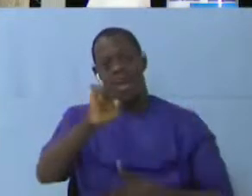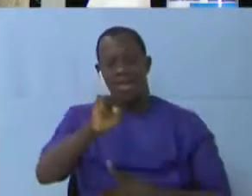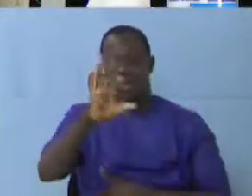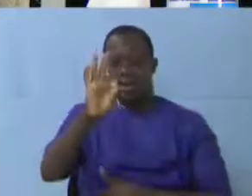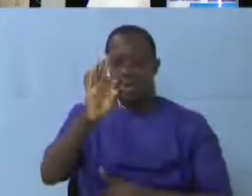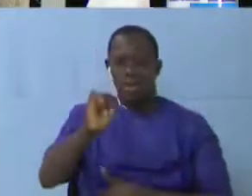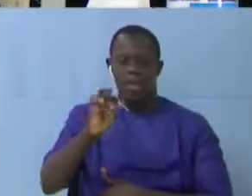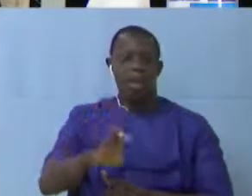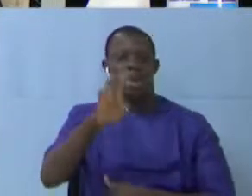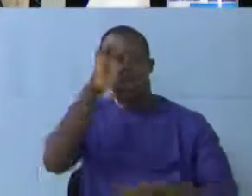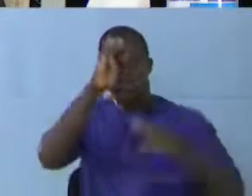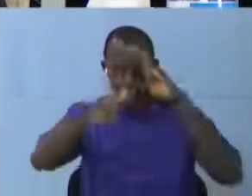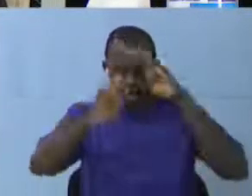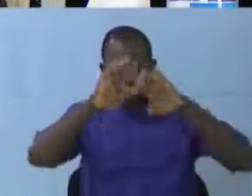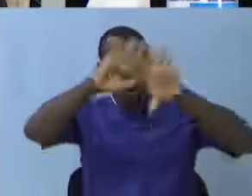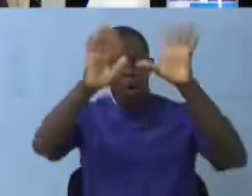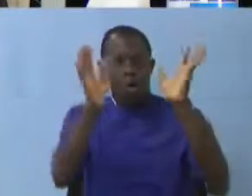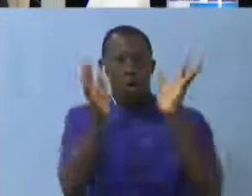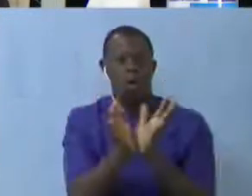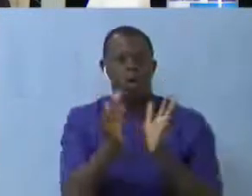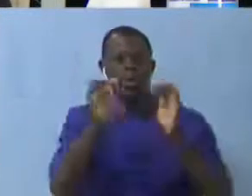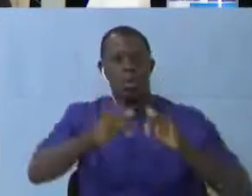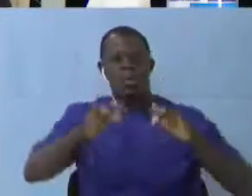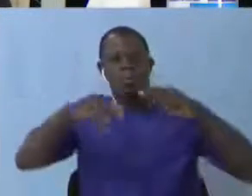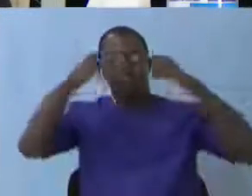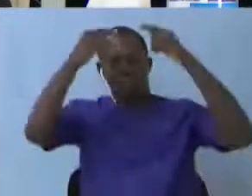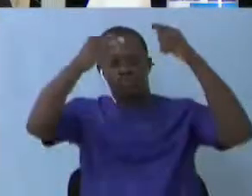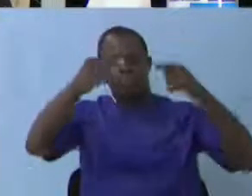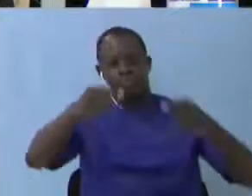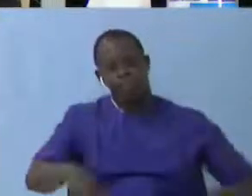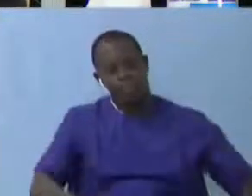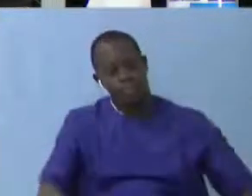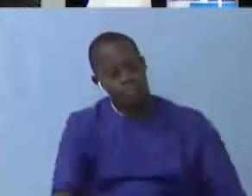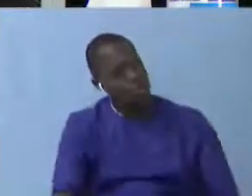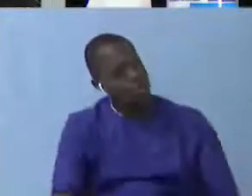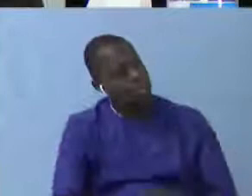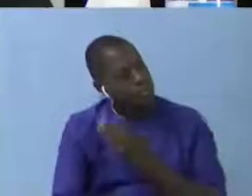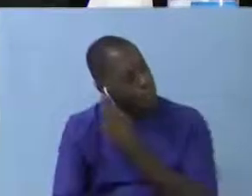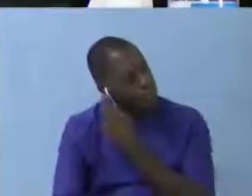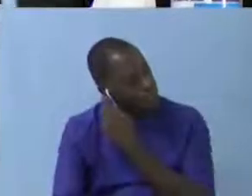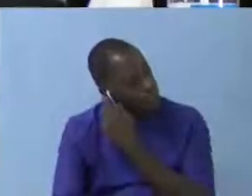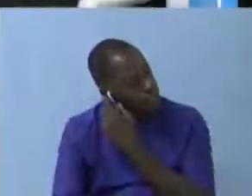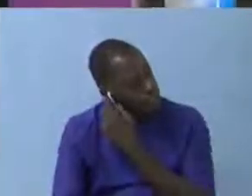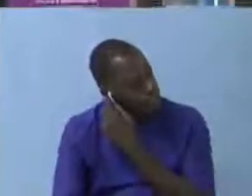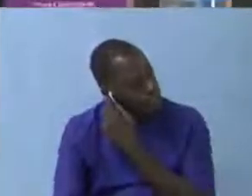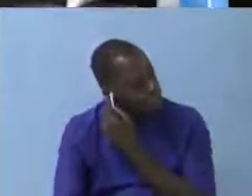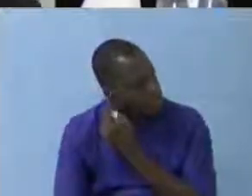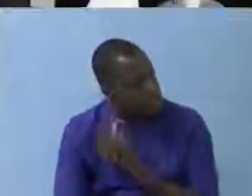Thank you all very much for coming. Meeting is adjourned. jërëjëf kon nag fii la ñoo emale jotaay bi.